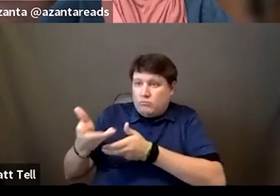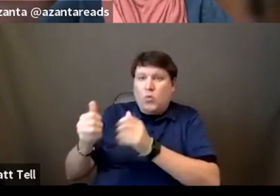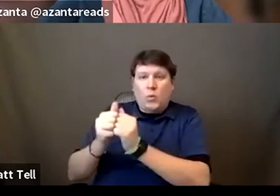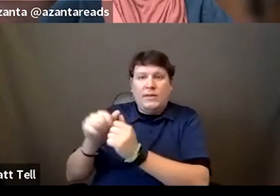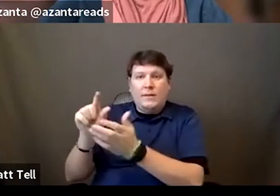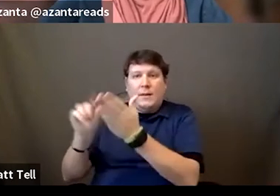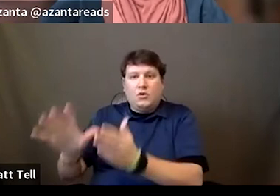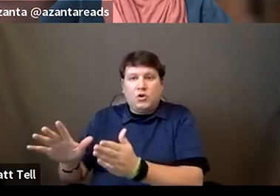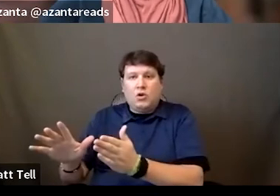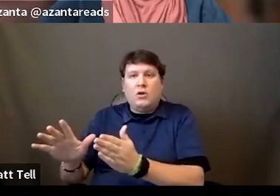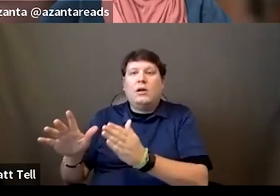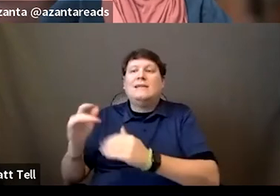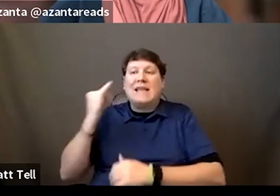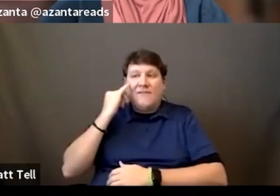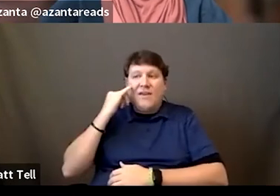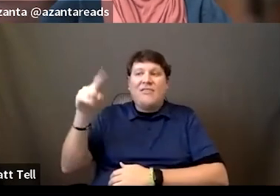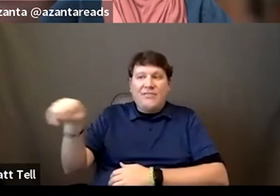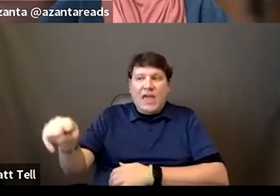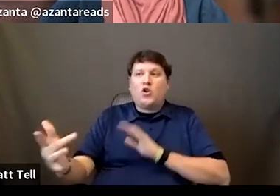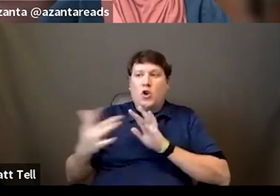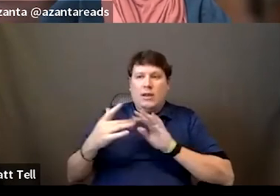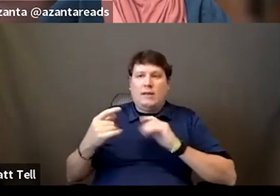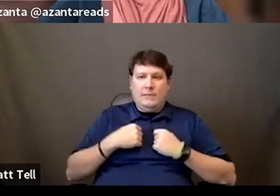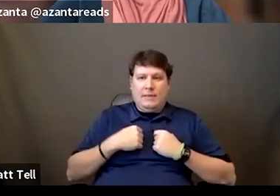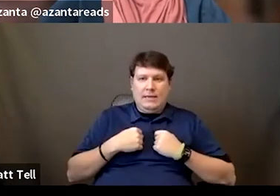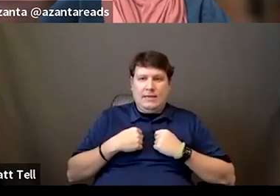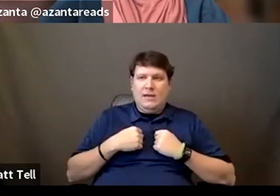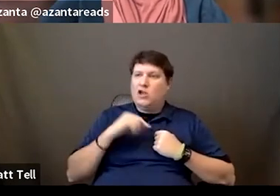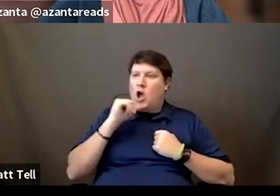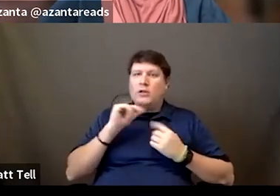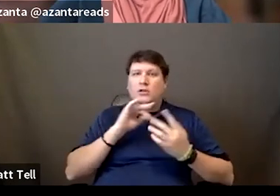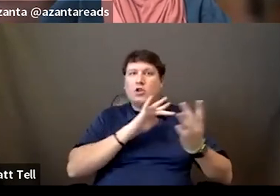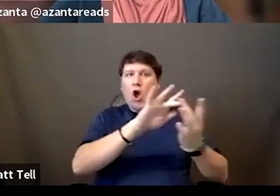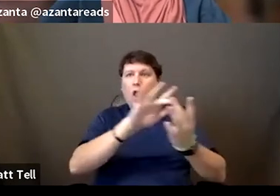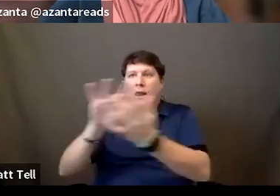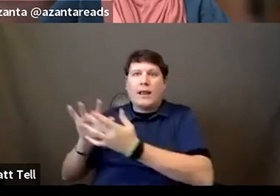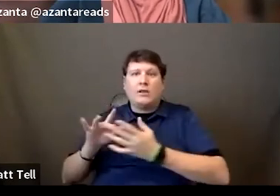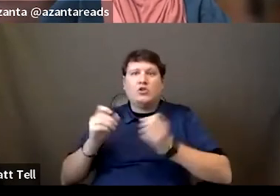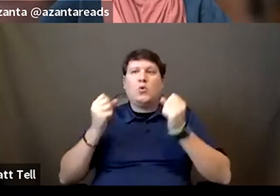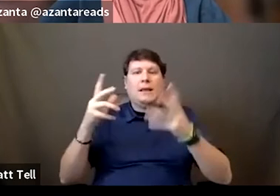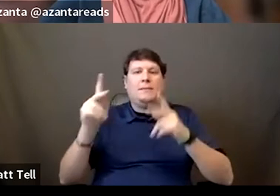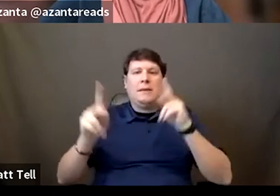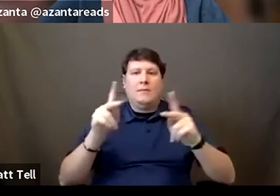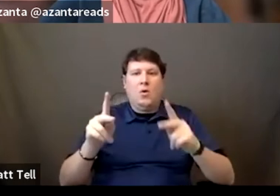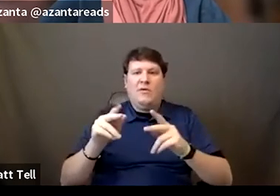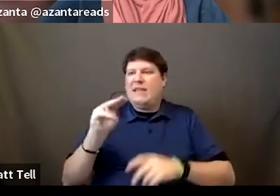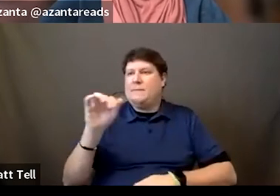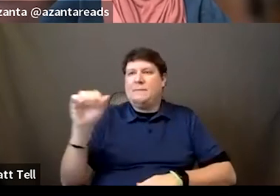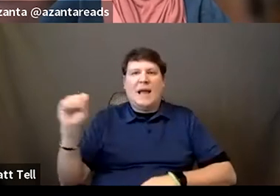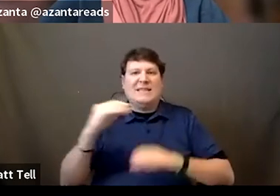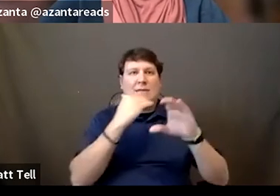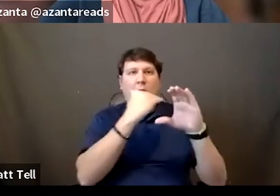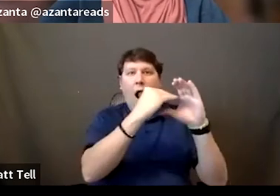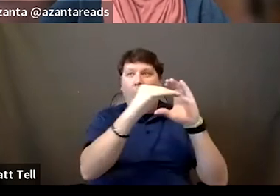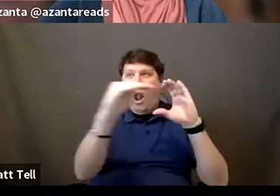they are reaching out to me. I don't like feeling like a mass email. I don't really enjoy feeling like I'm something